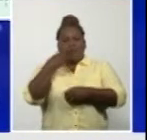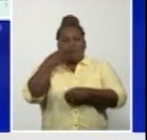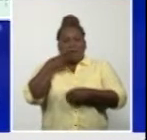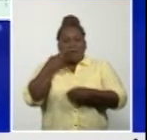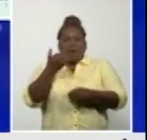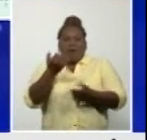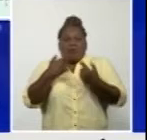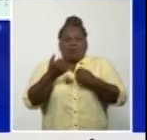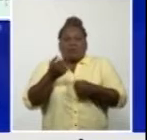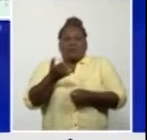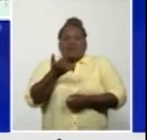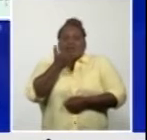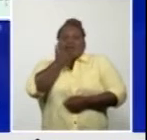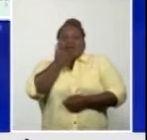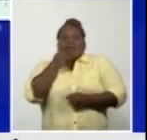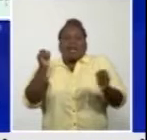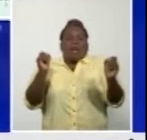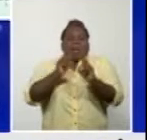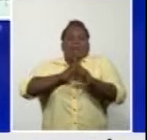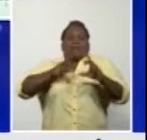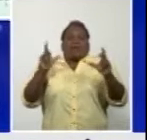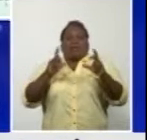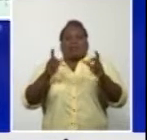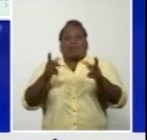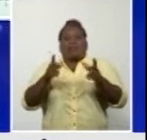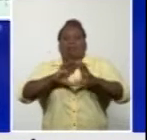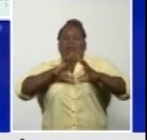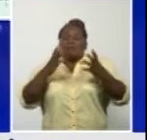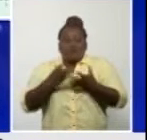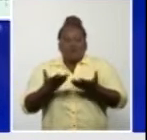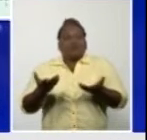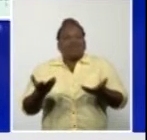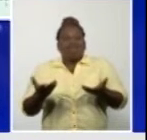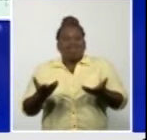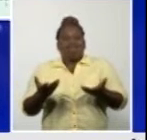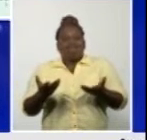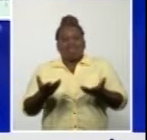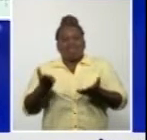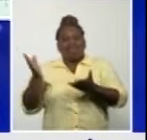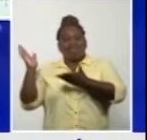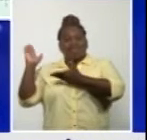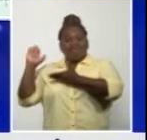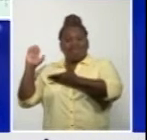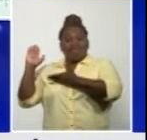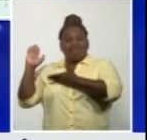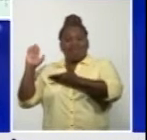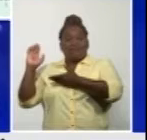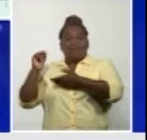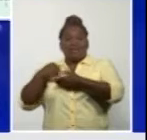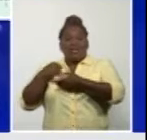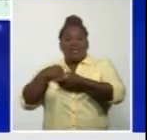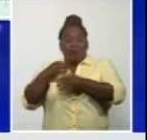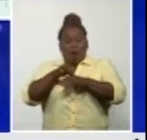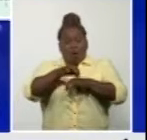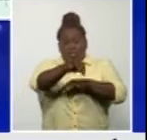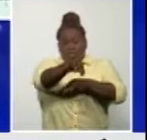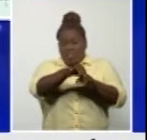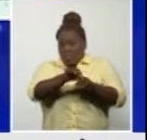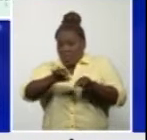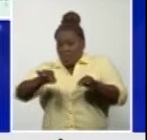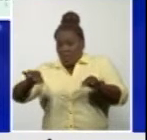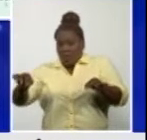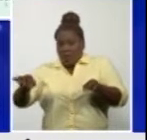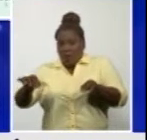of land, people opening up holes for the burial of people because of the high